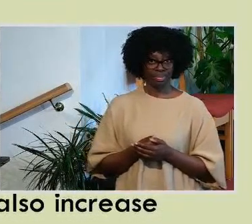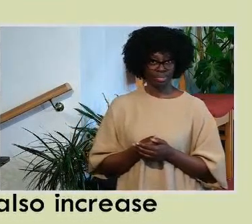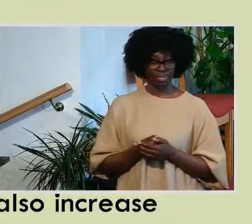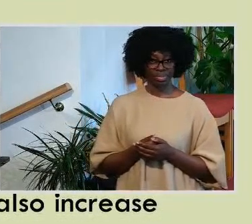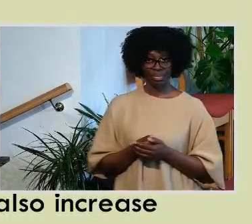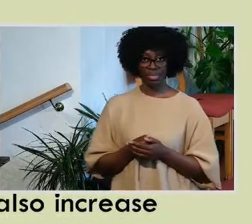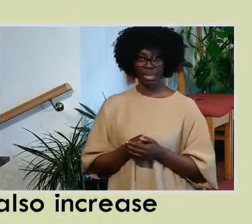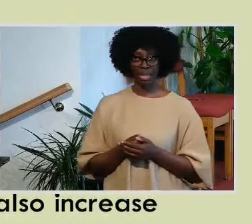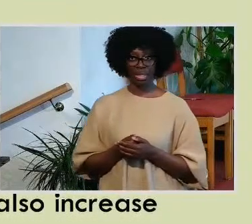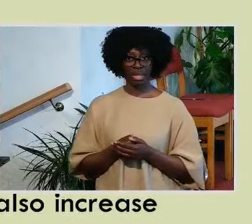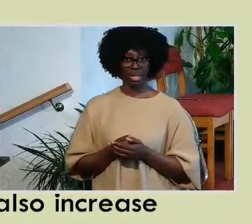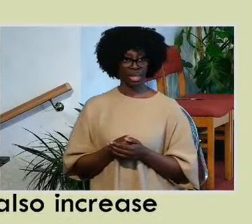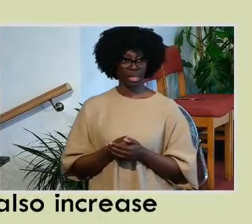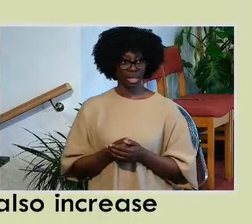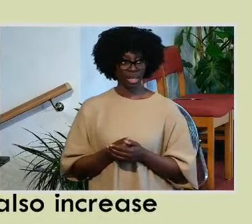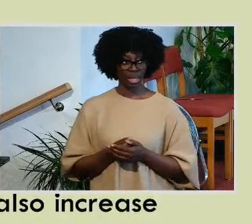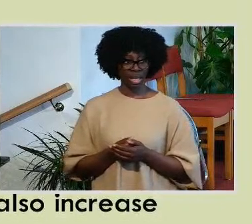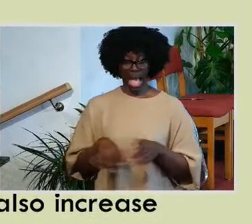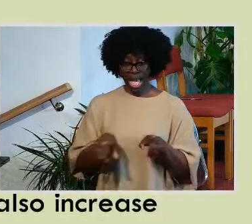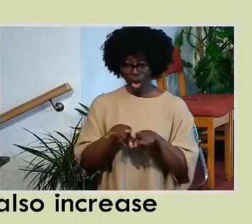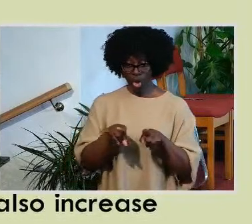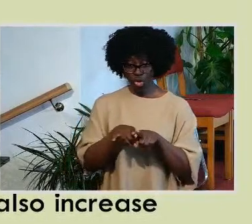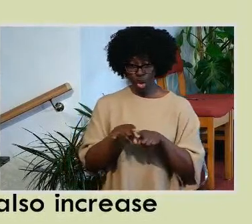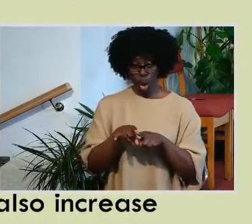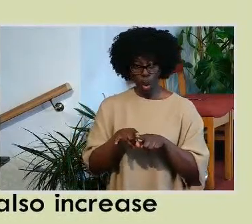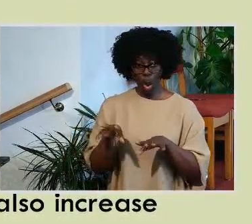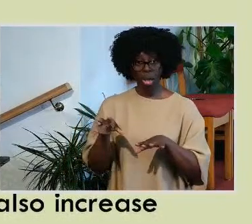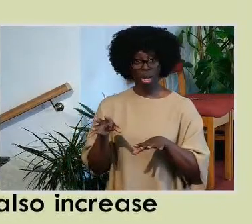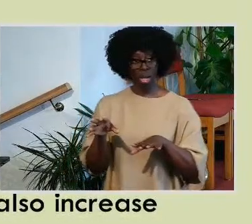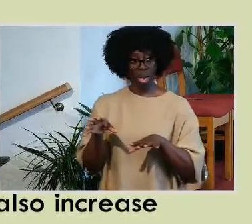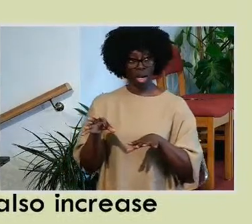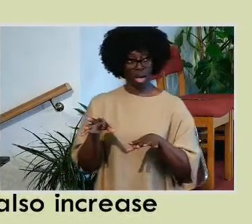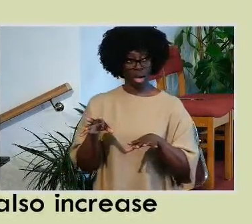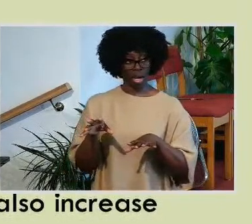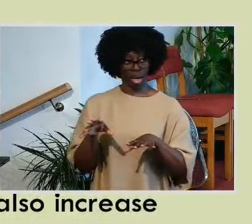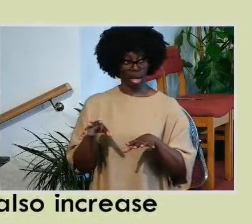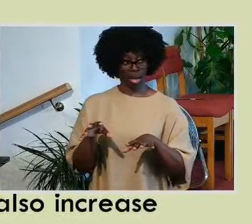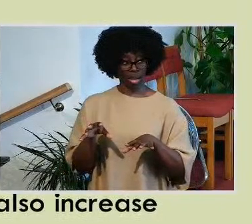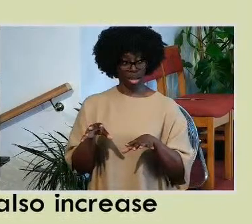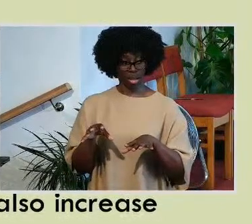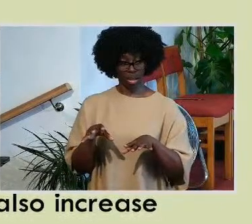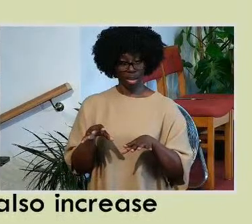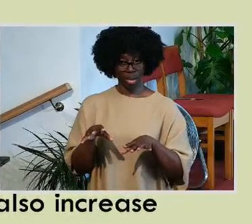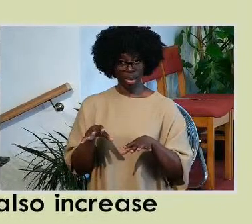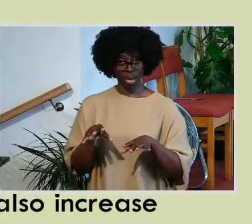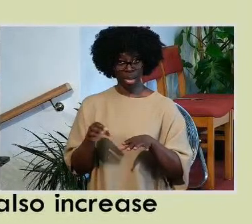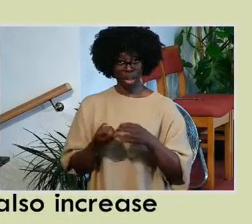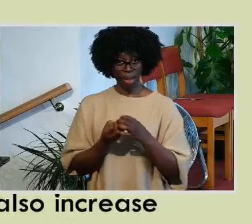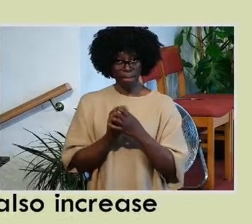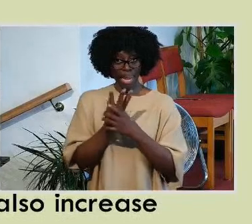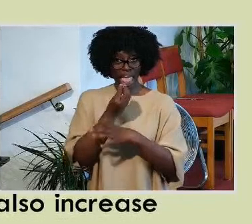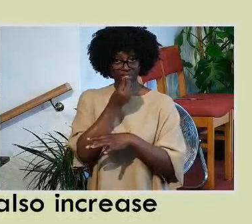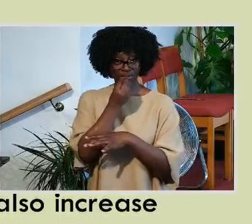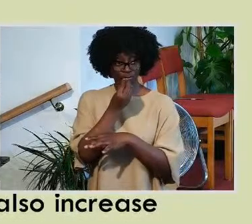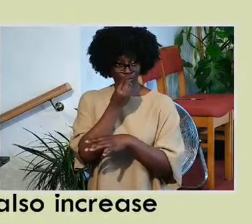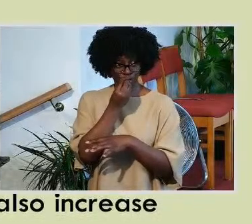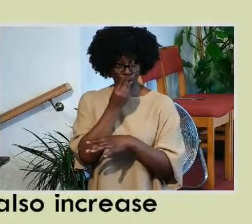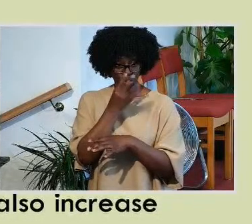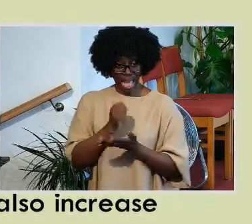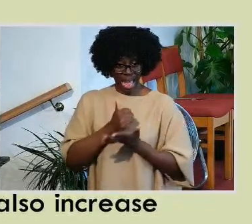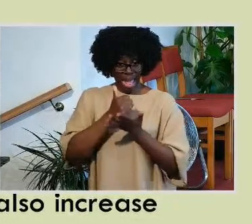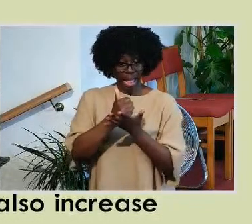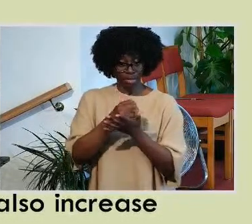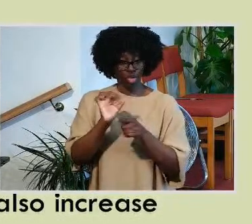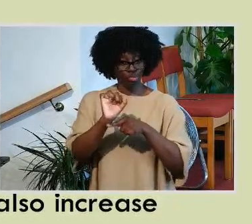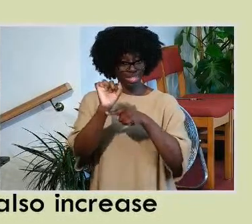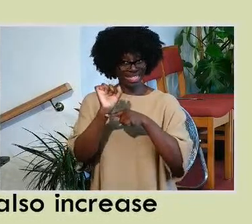a whole food plant-based diet provides lots of antioxidants that are protective